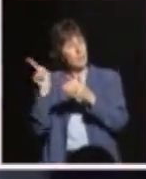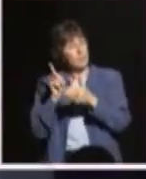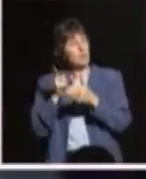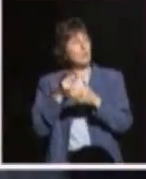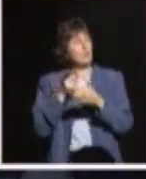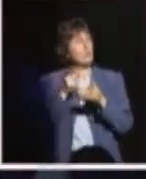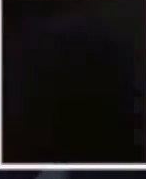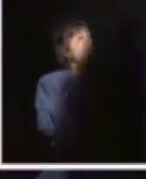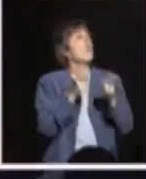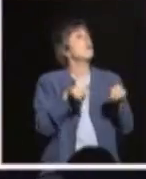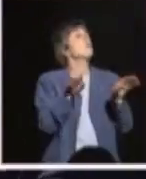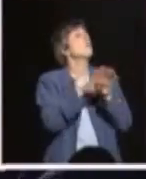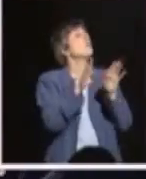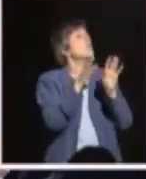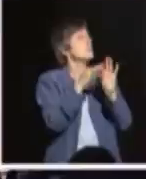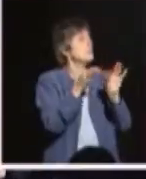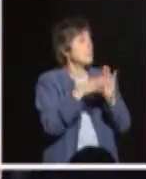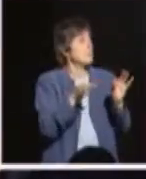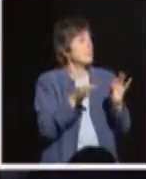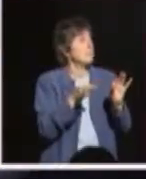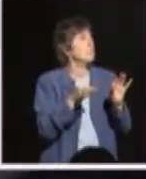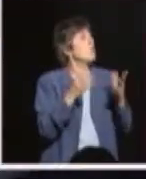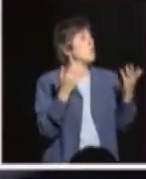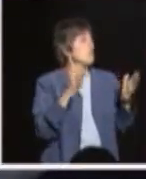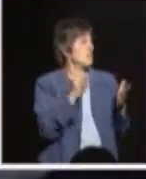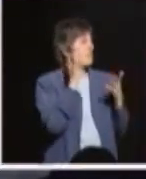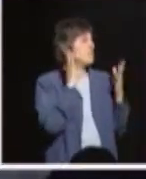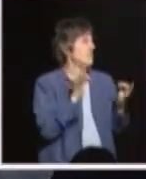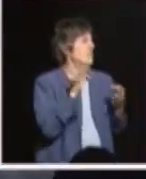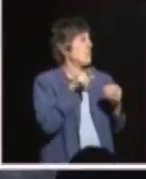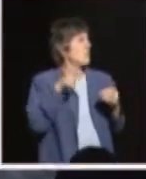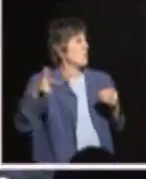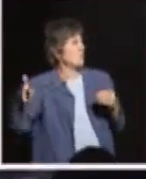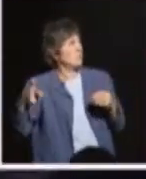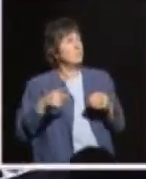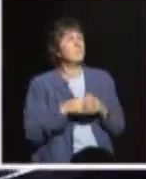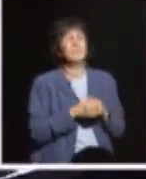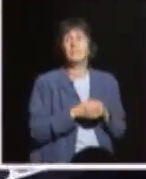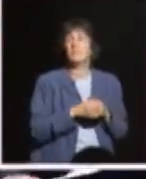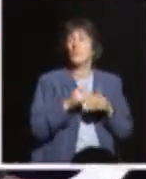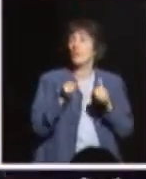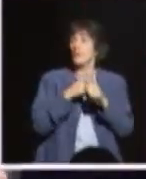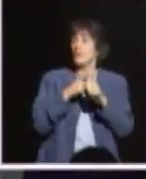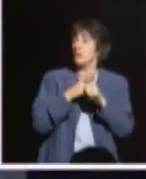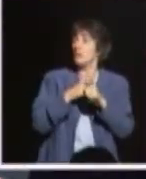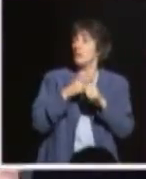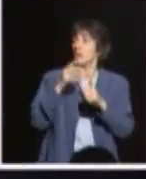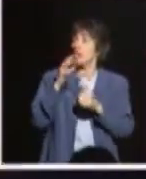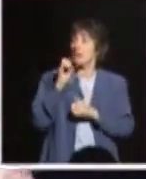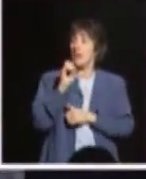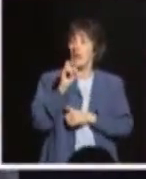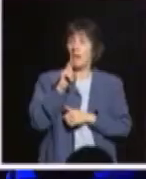statements was determined by a random drawing. They will deliver their closing statement. First statement goes to Mr.